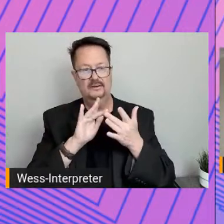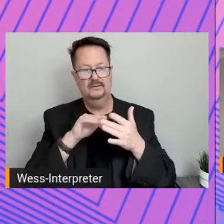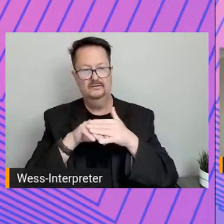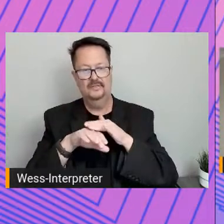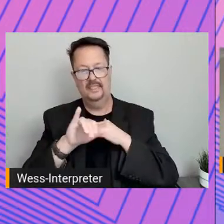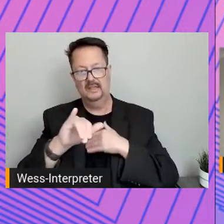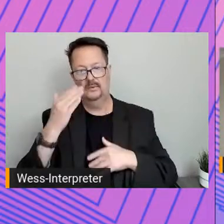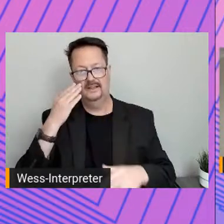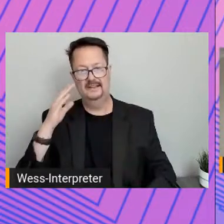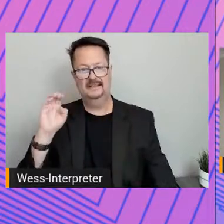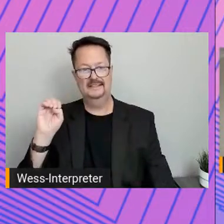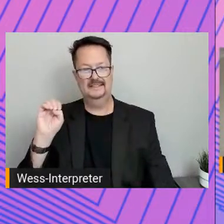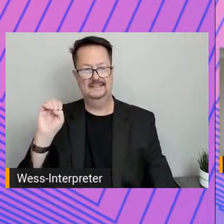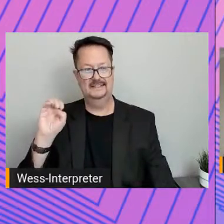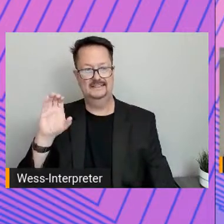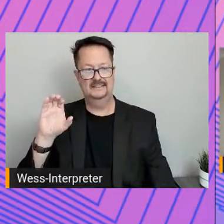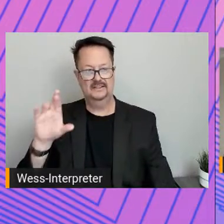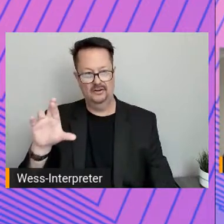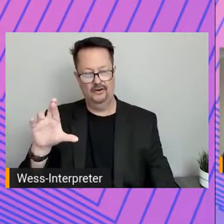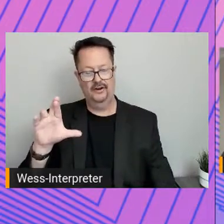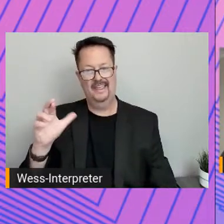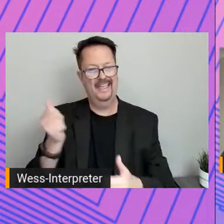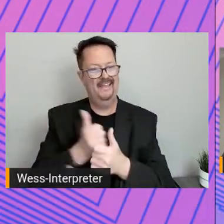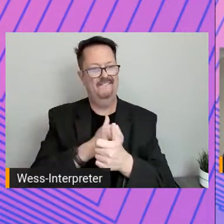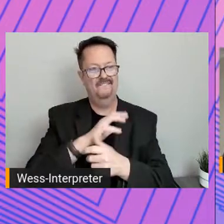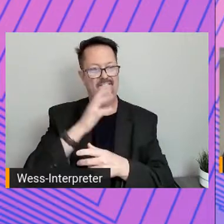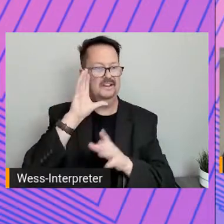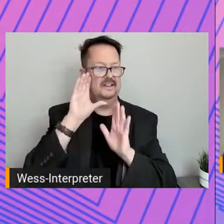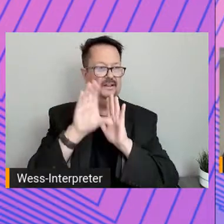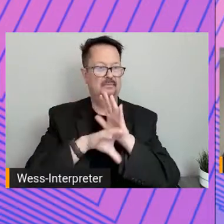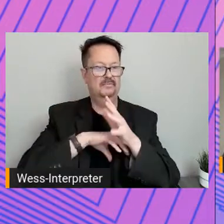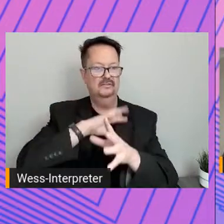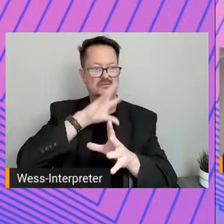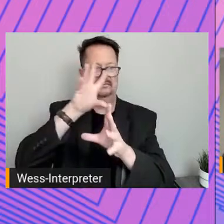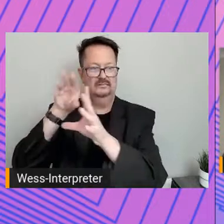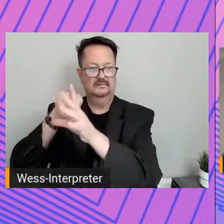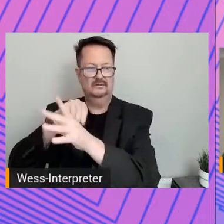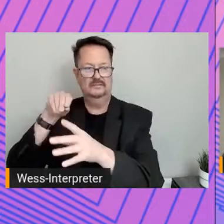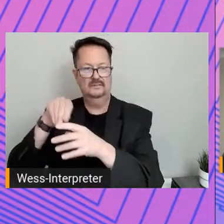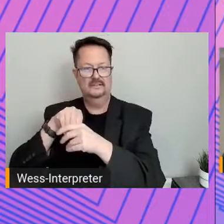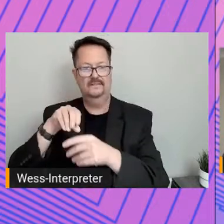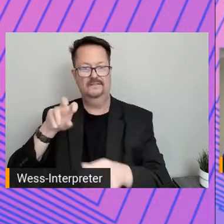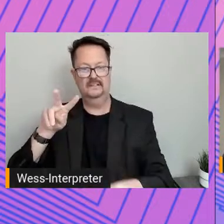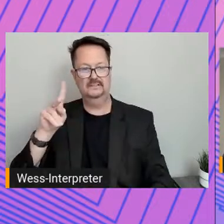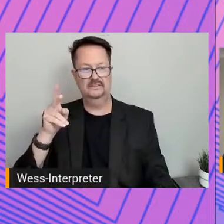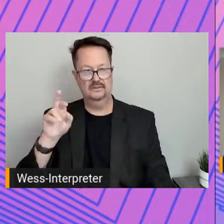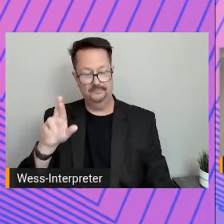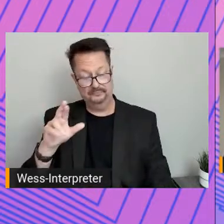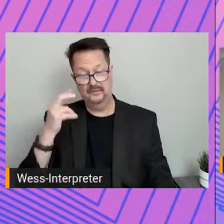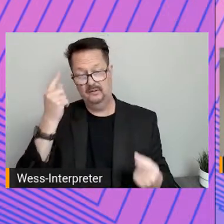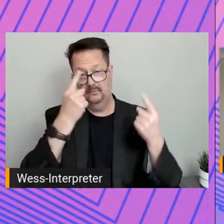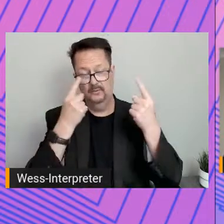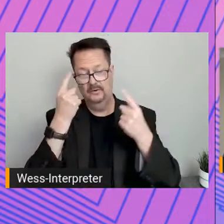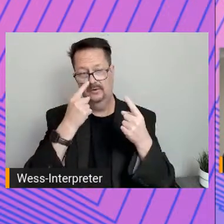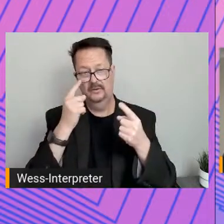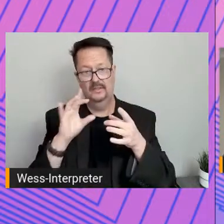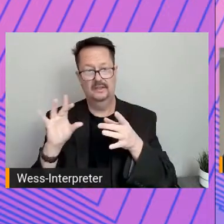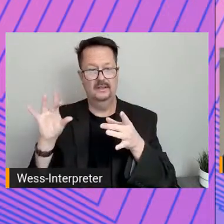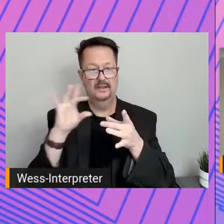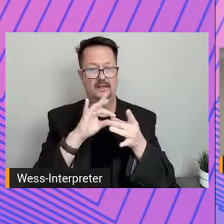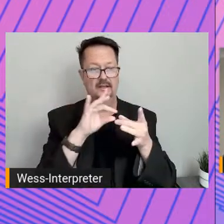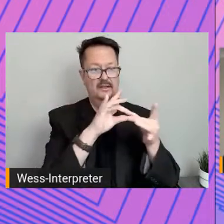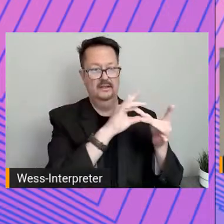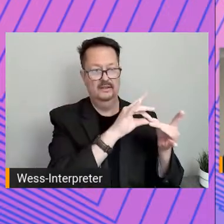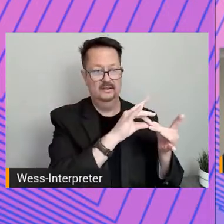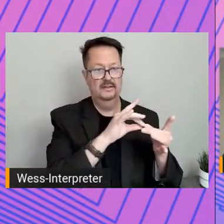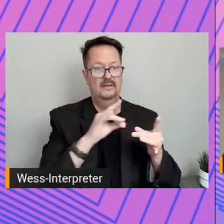there. All of our container images were stored in ECR. And if you're wondering what the connection with S3 is, the container image layers for ECR